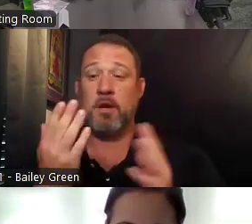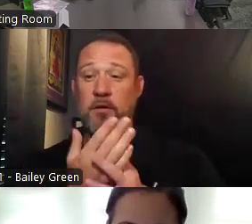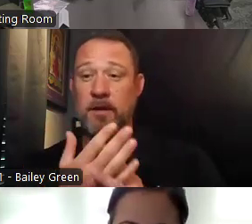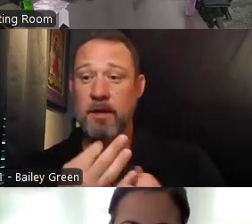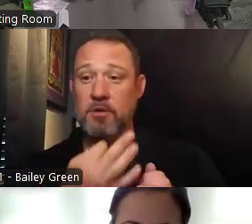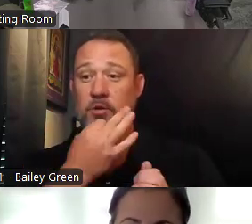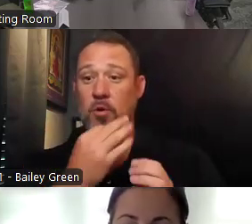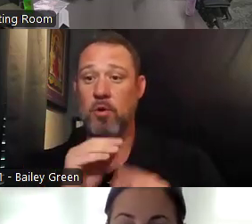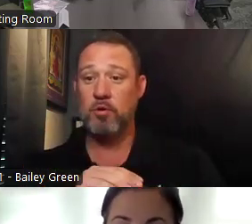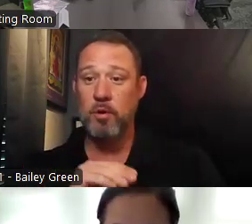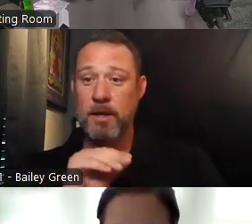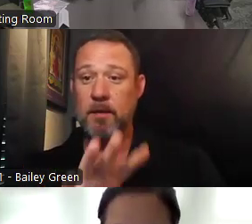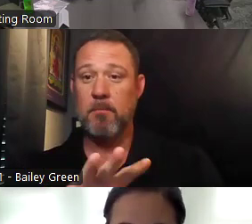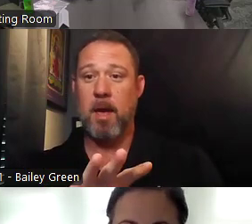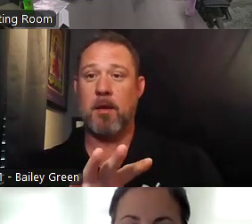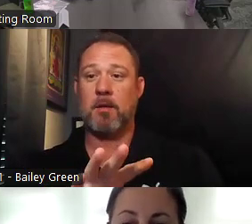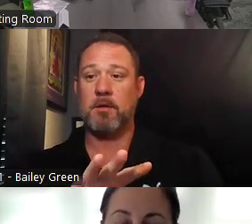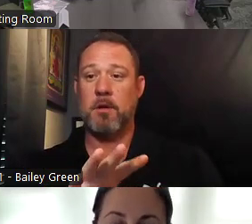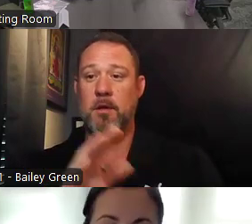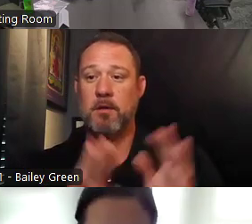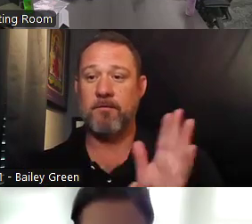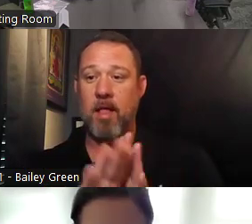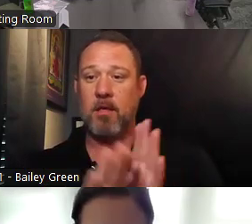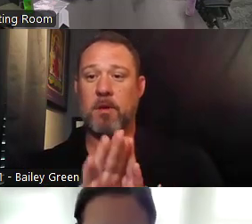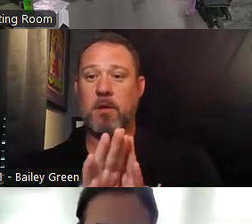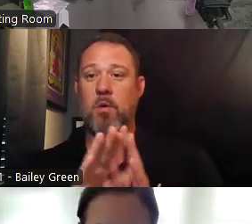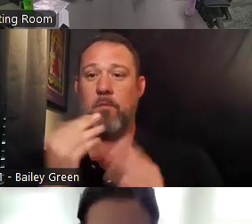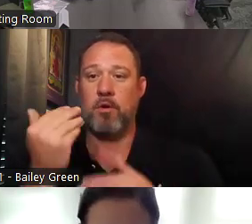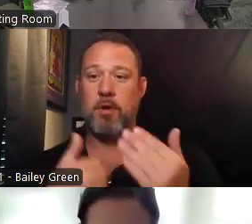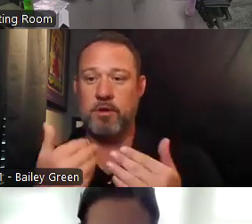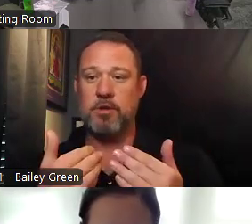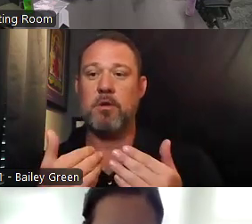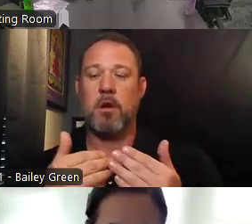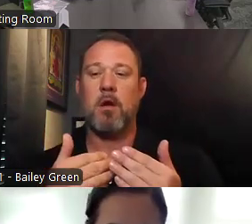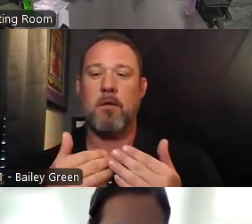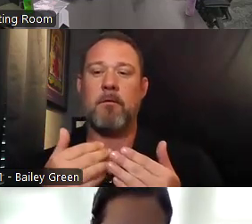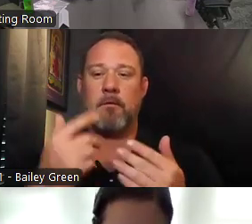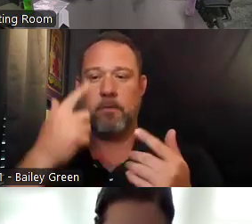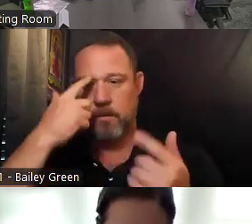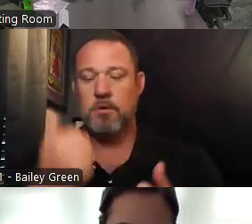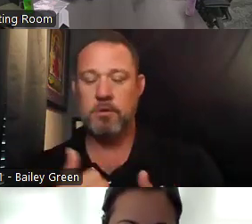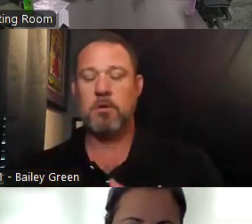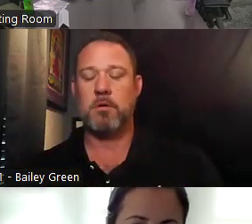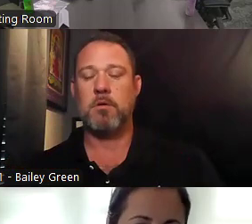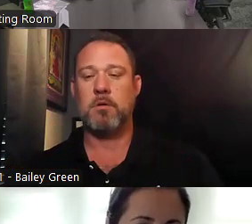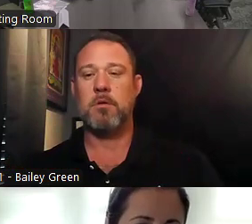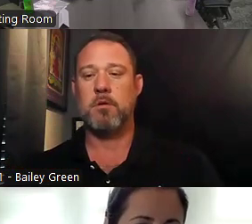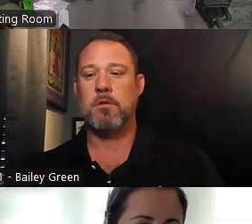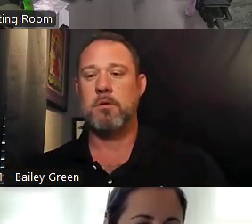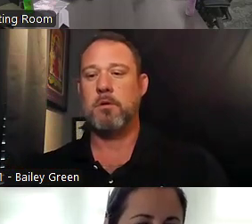impact either the development or the progression of dementias of different subtypes?